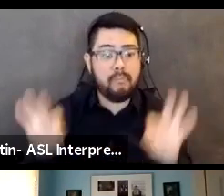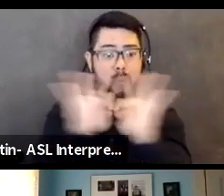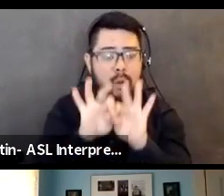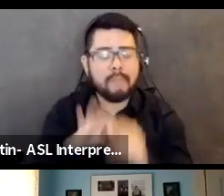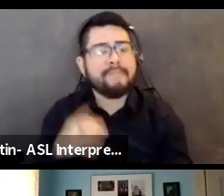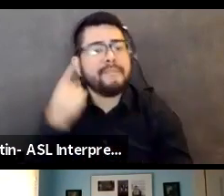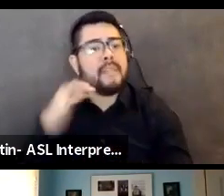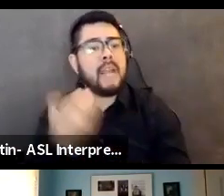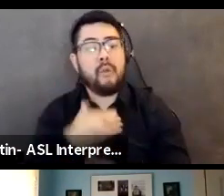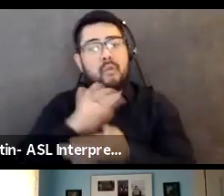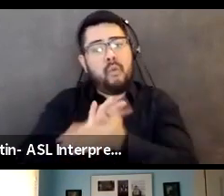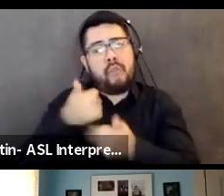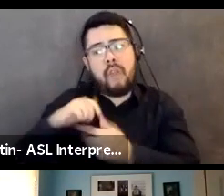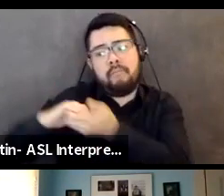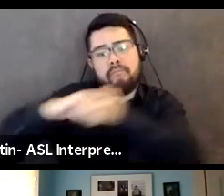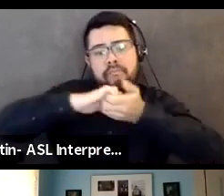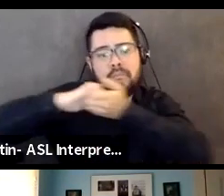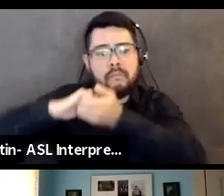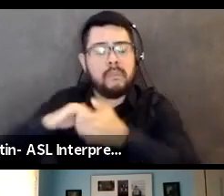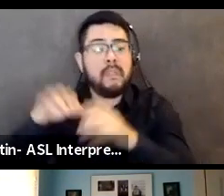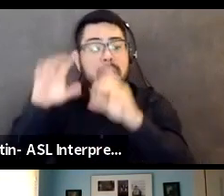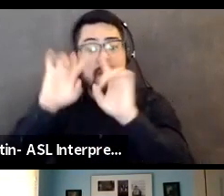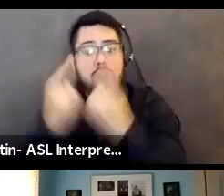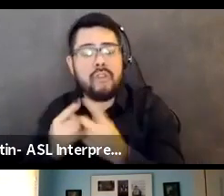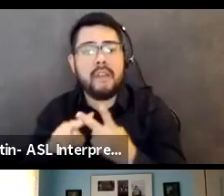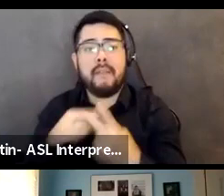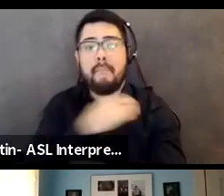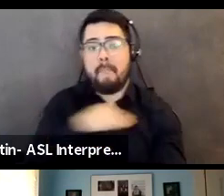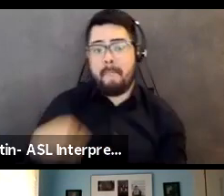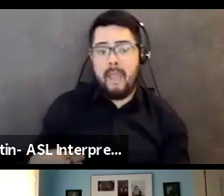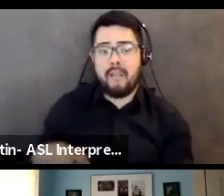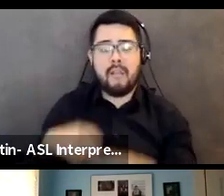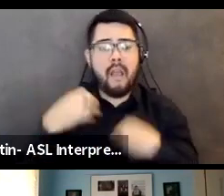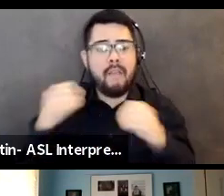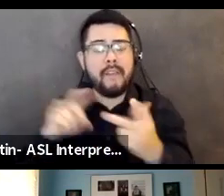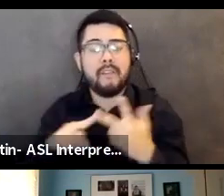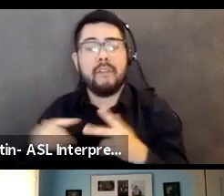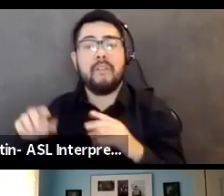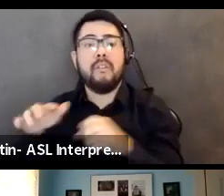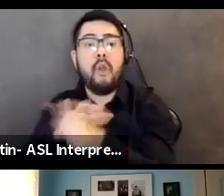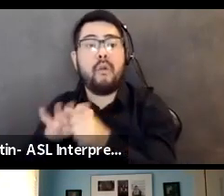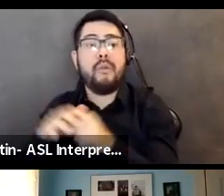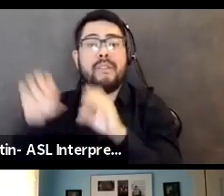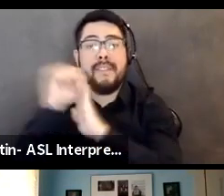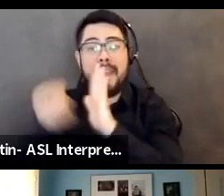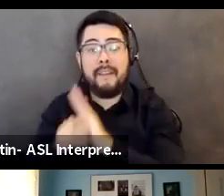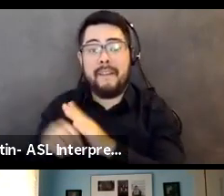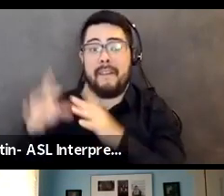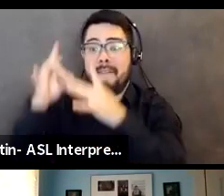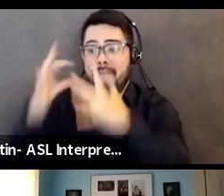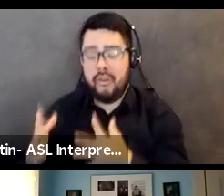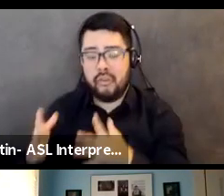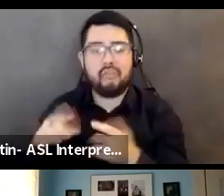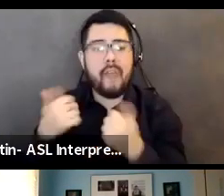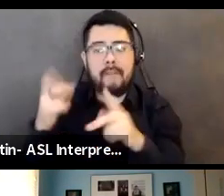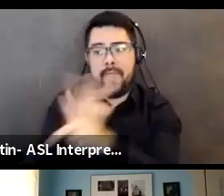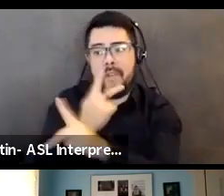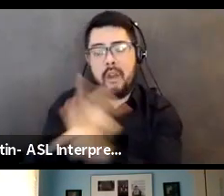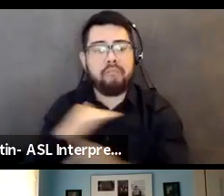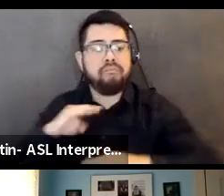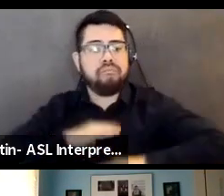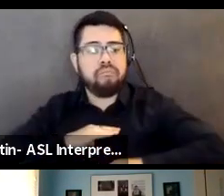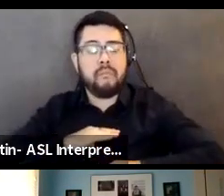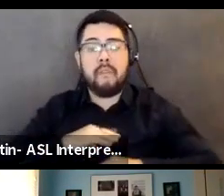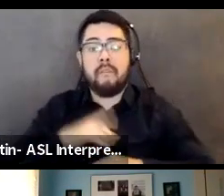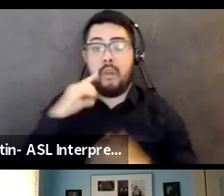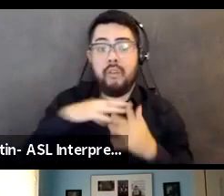remember schools are working closely with the district the mayor's office izb and local and state health officials to ensure reopening plans are both safe and meet the needs of our students families and communities